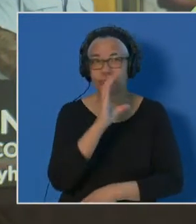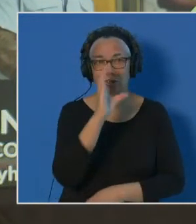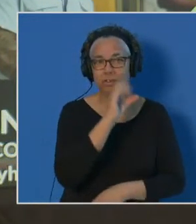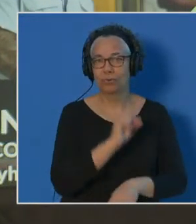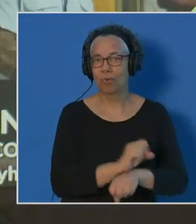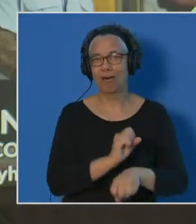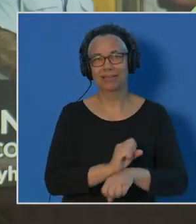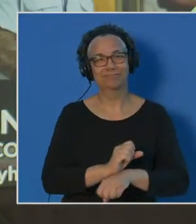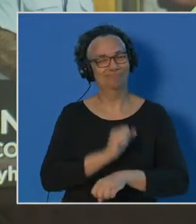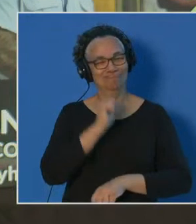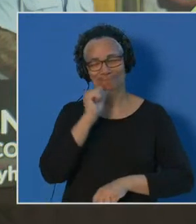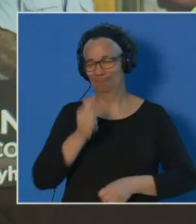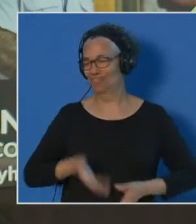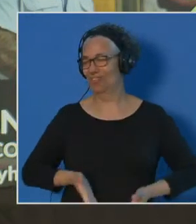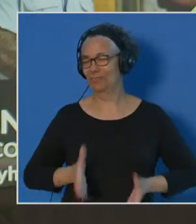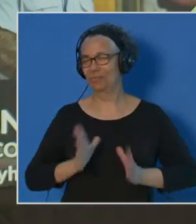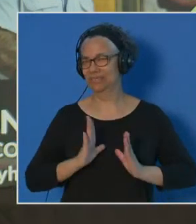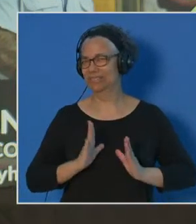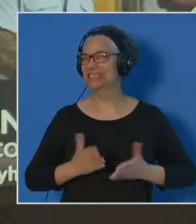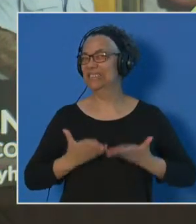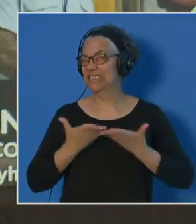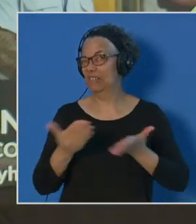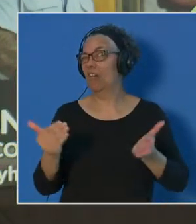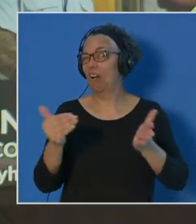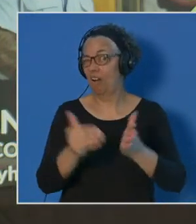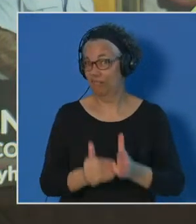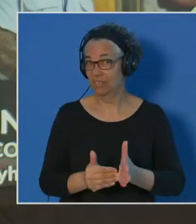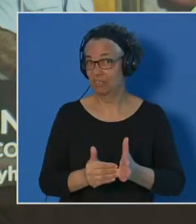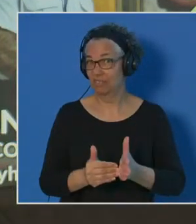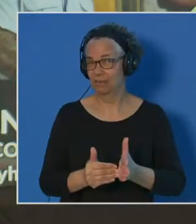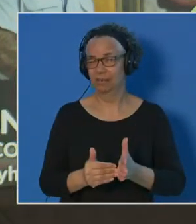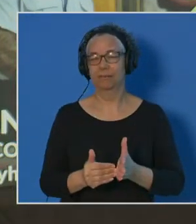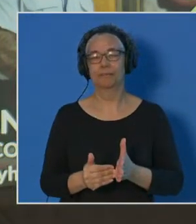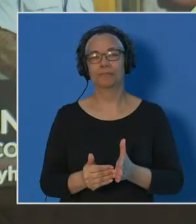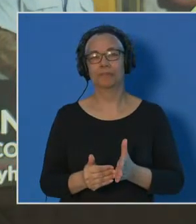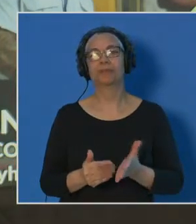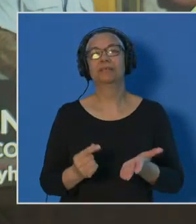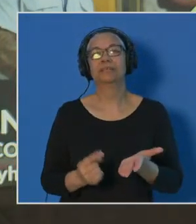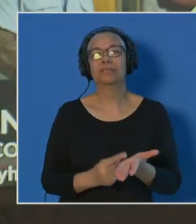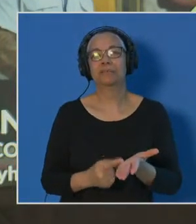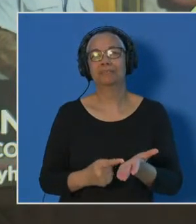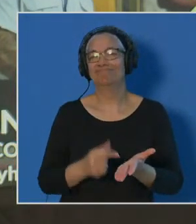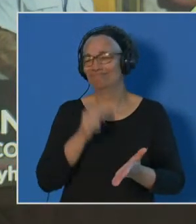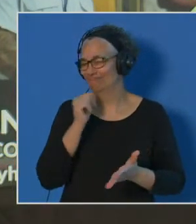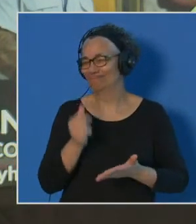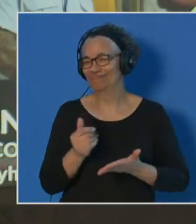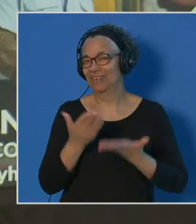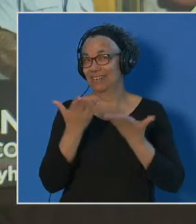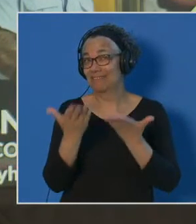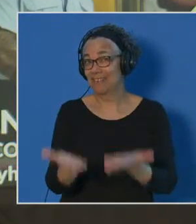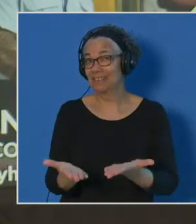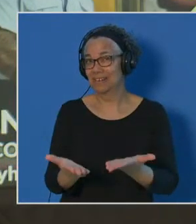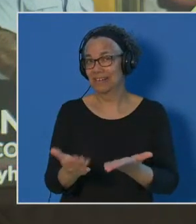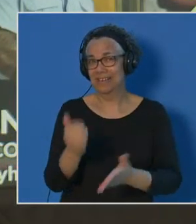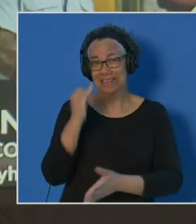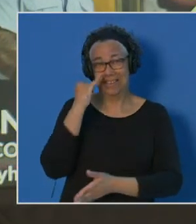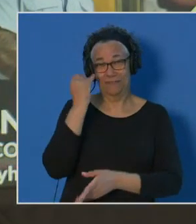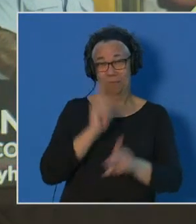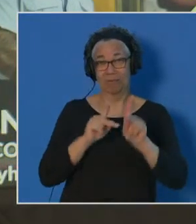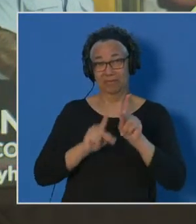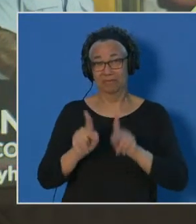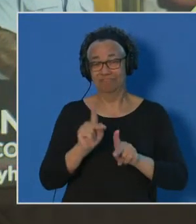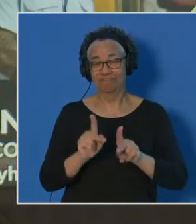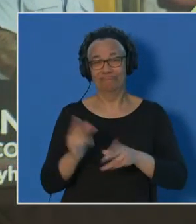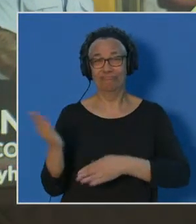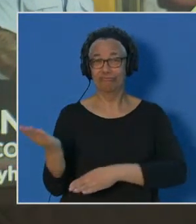is not often given, and that is something that in a lot of cases was certainly not granted, because if persons have been let go,